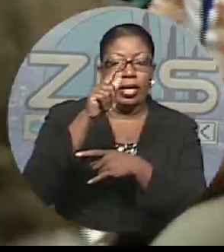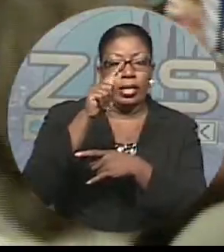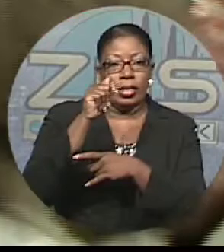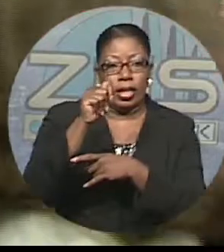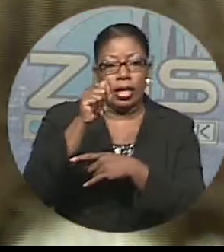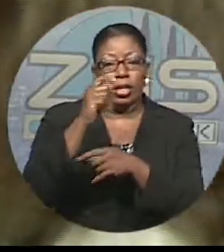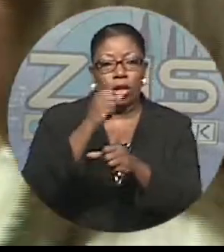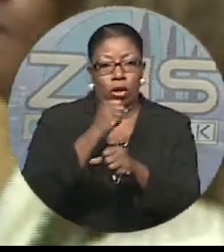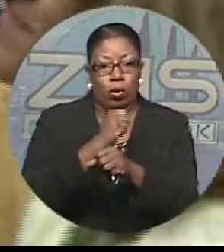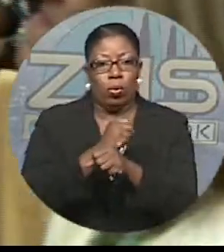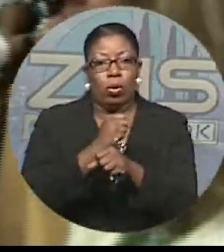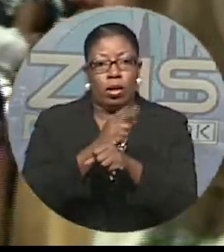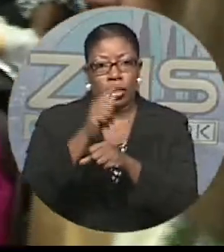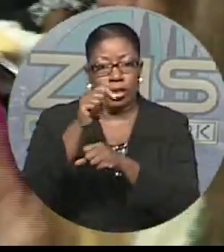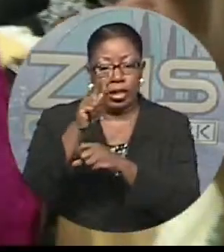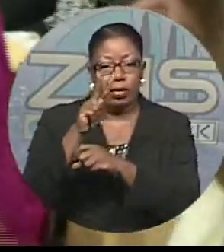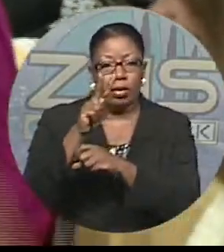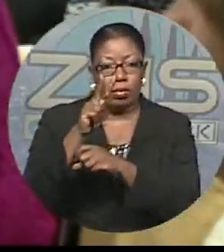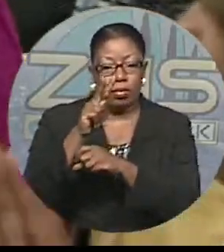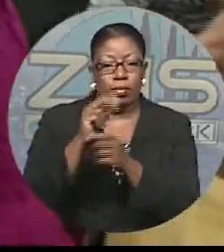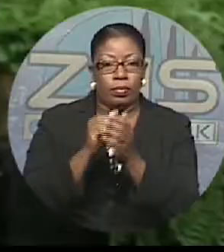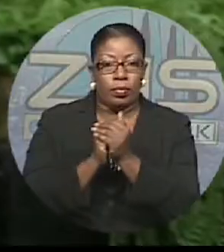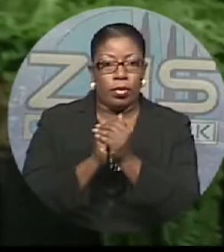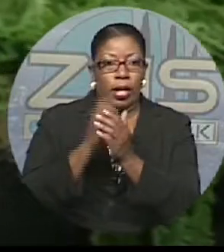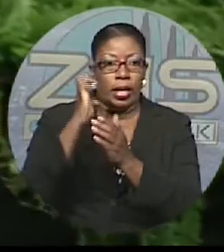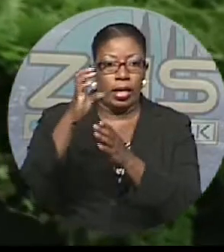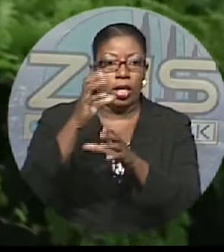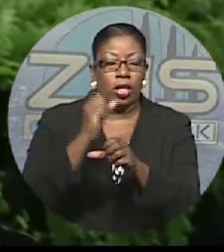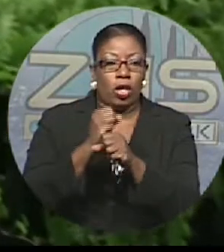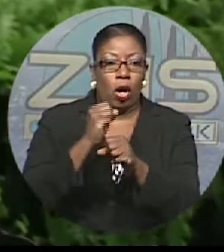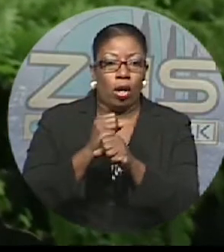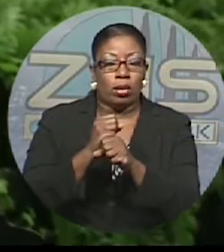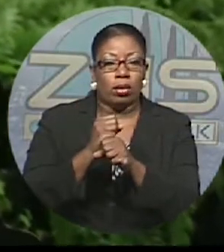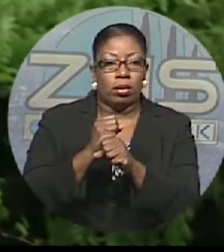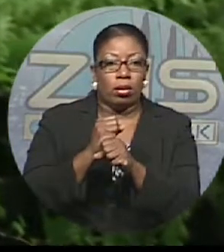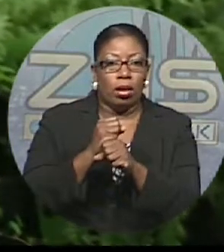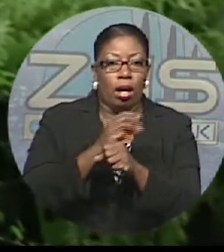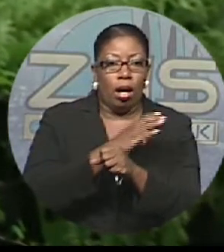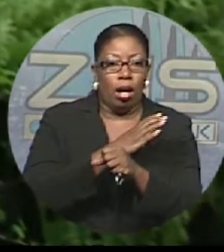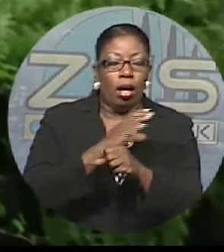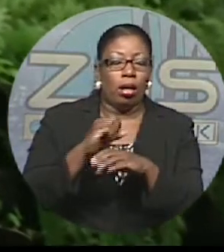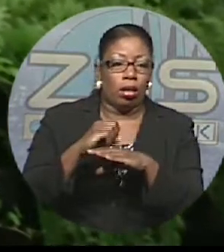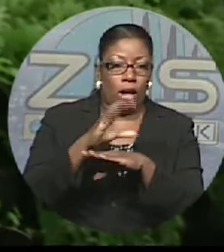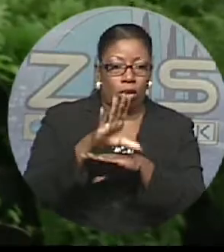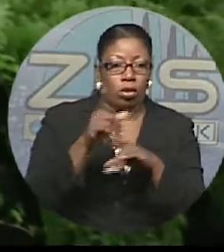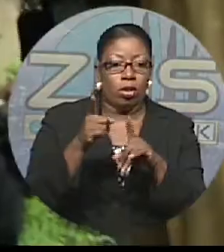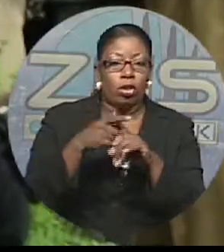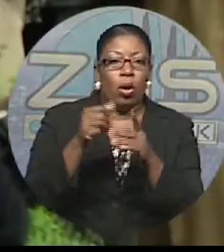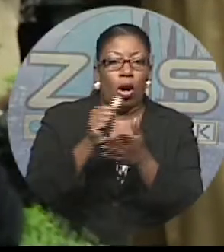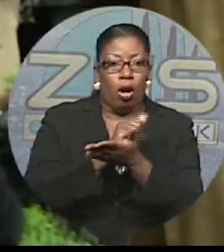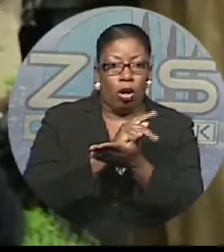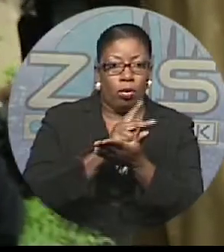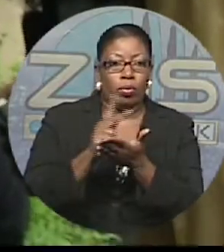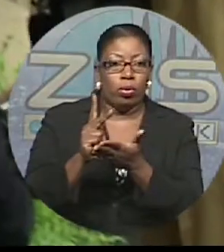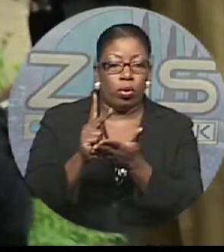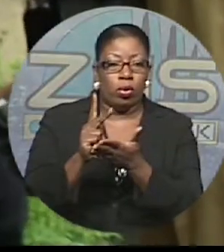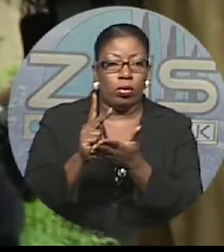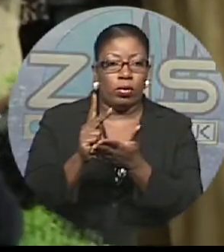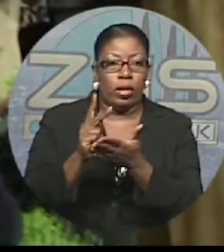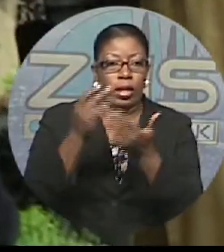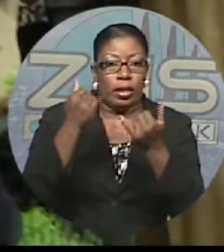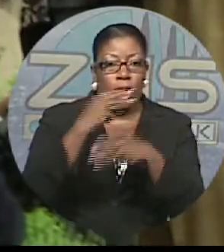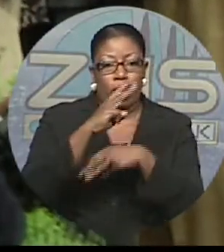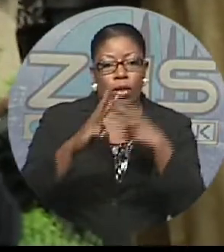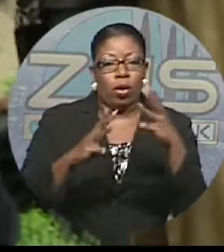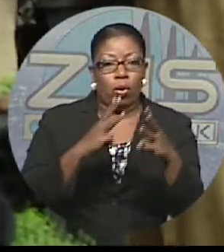An offer Bishop Ellis didn't waste time on getting his executive council to approve, as he called them to the stage to ratify the transaction and have the